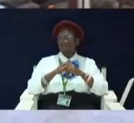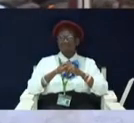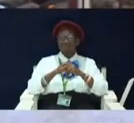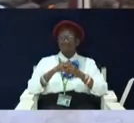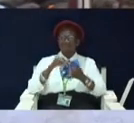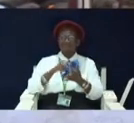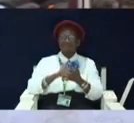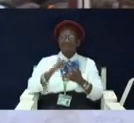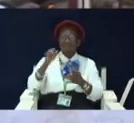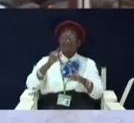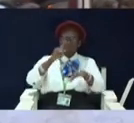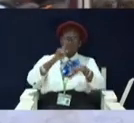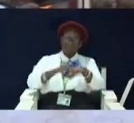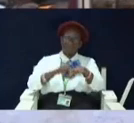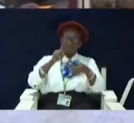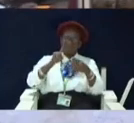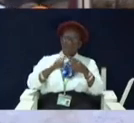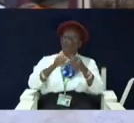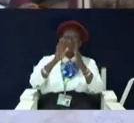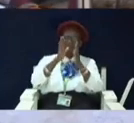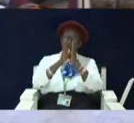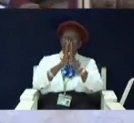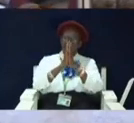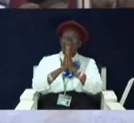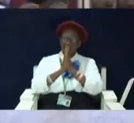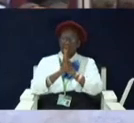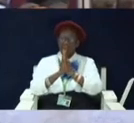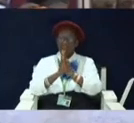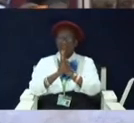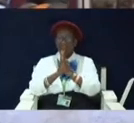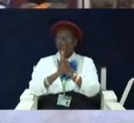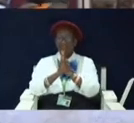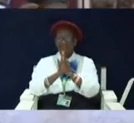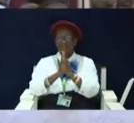It is time to pray. Asiko to lati gbadura.